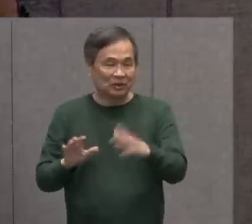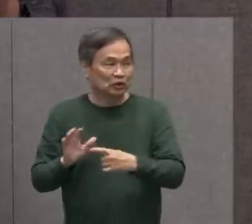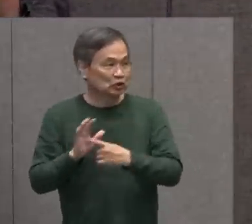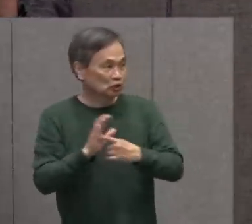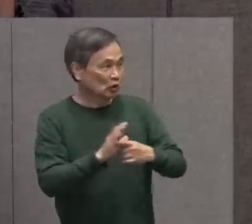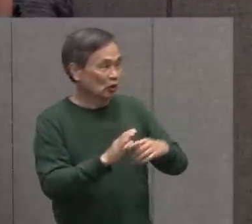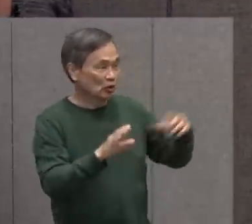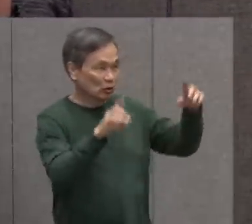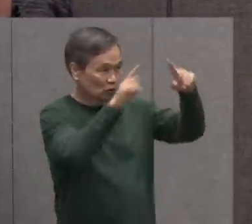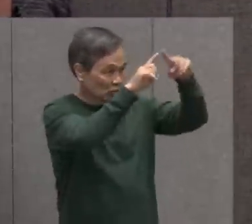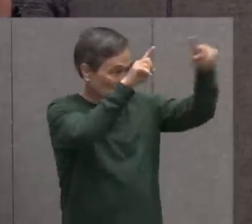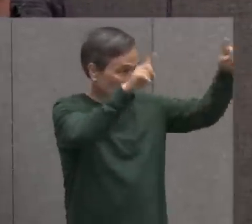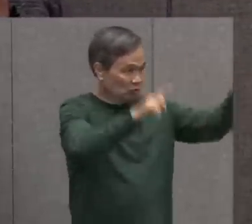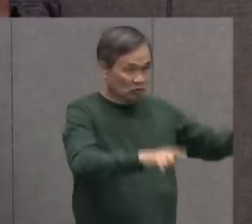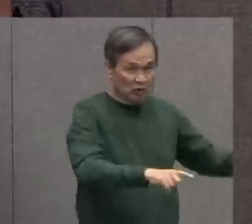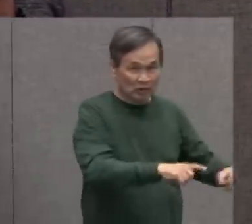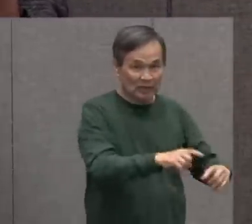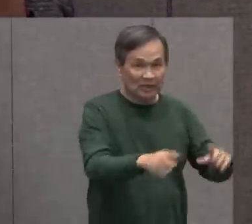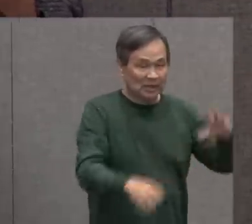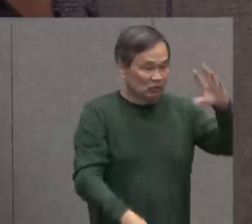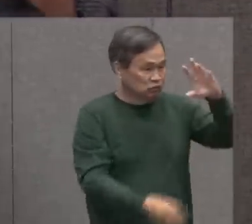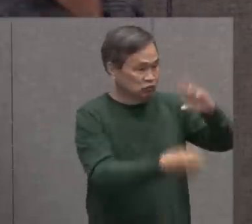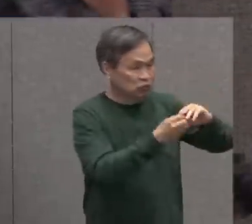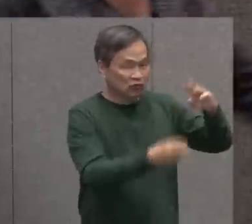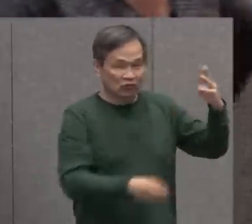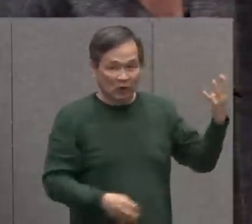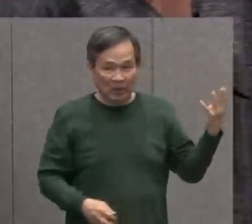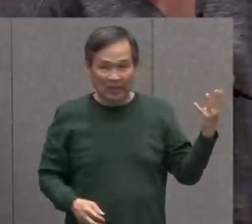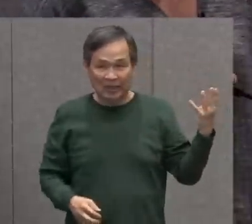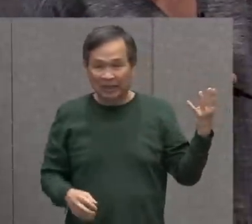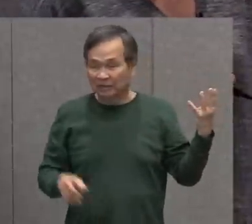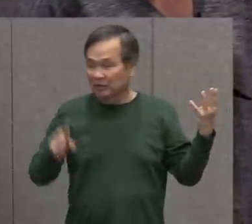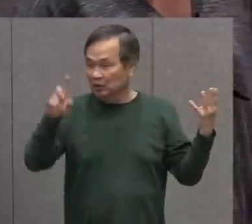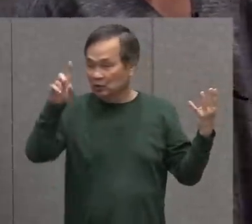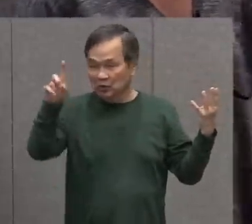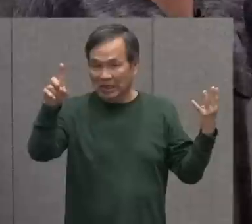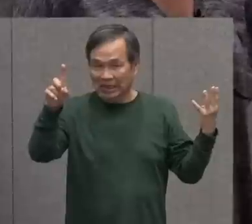poster would add up to 4. And what I can see is